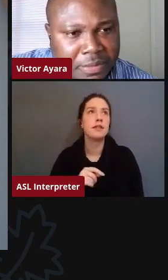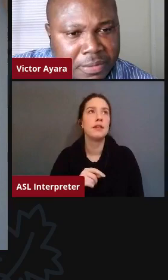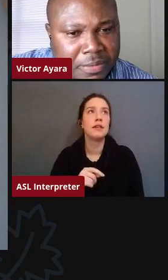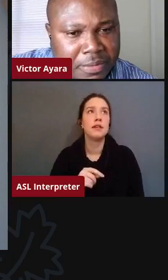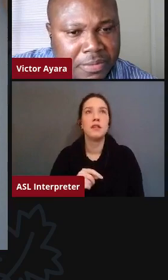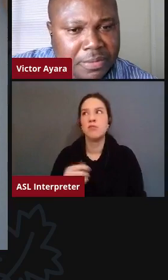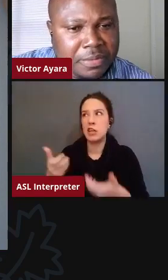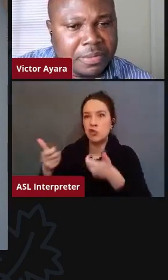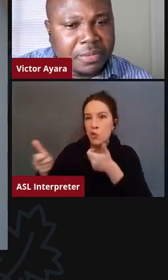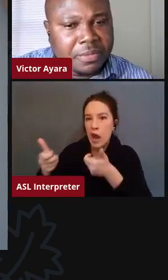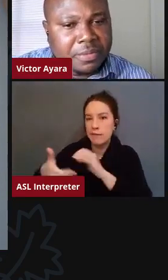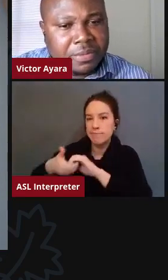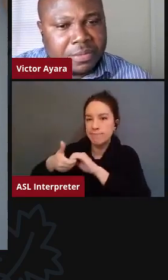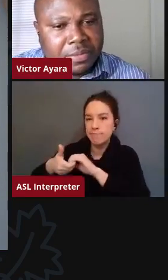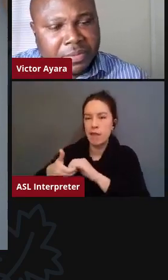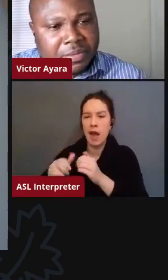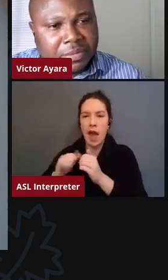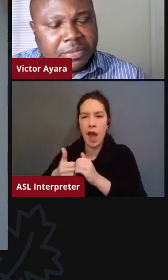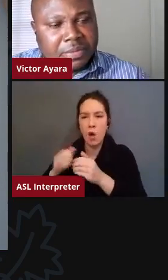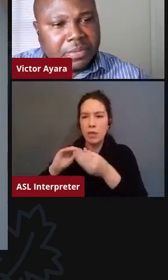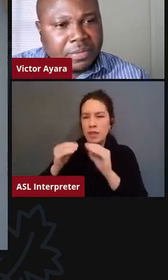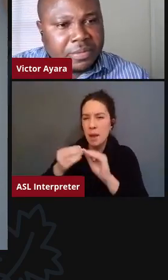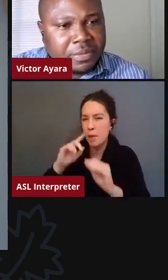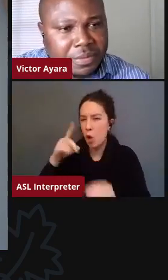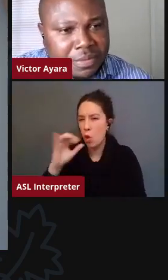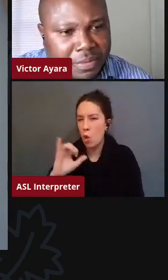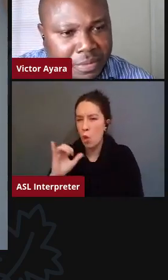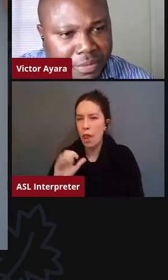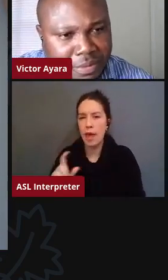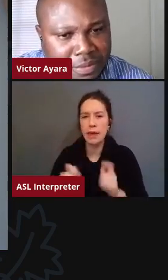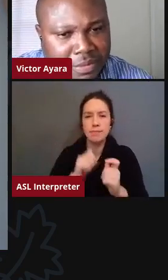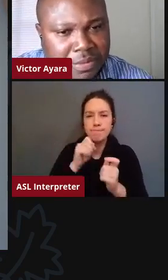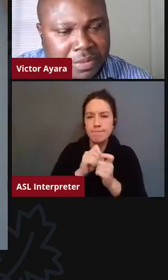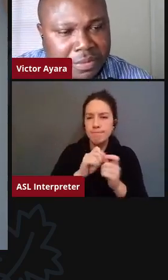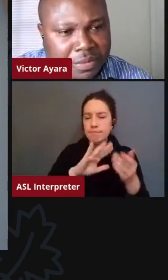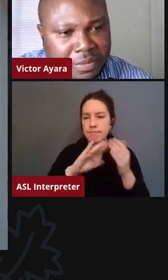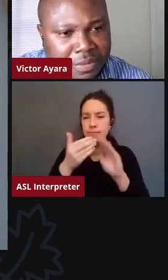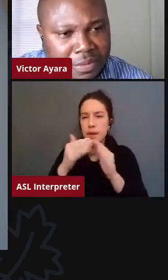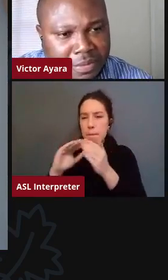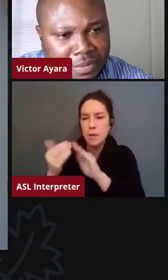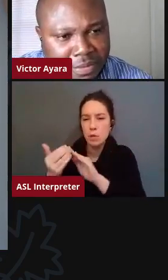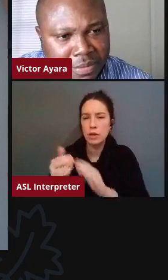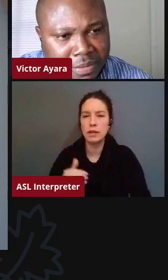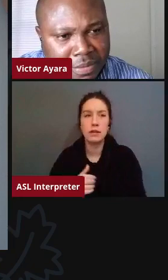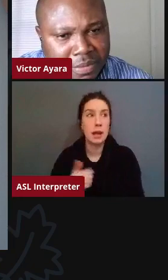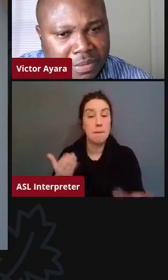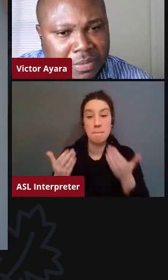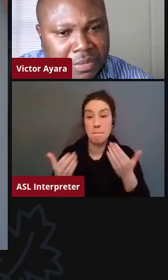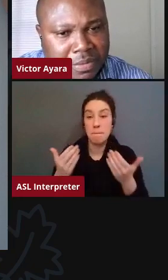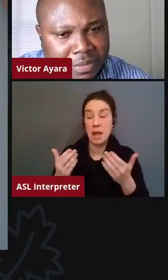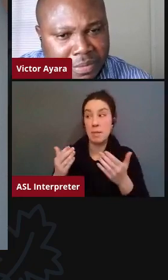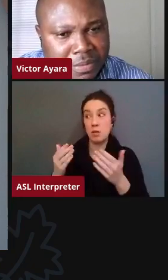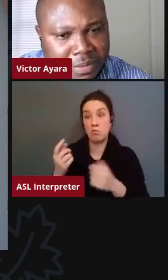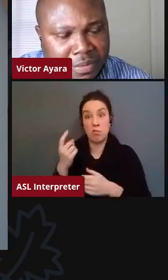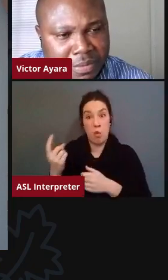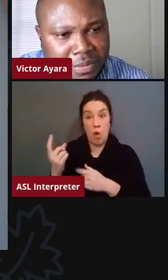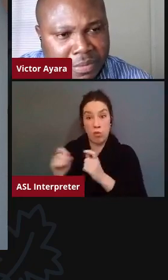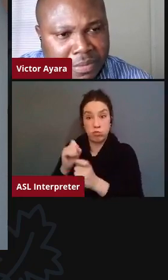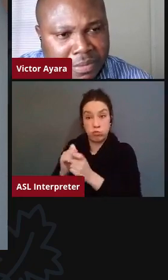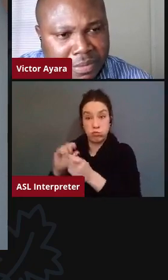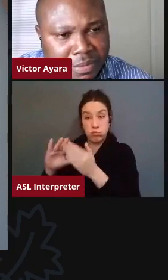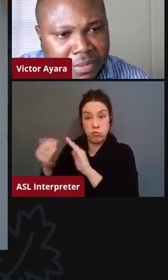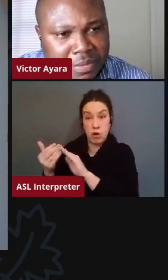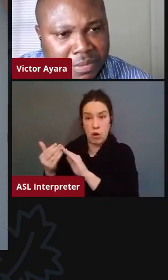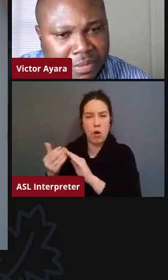I really try to zero in on how does that look for particular communities, whether that be a neighborhood or an ethnic